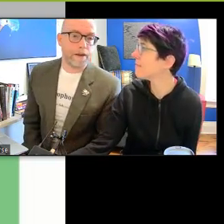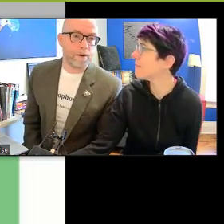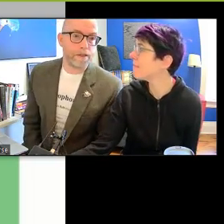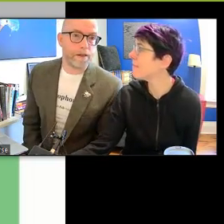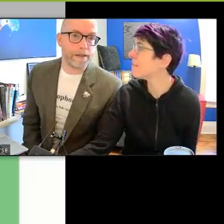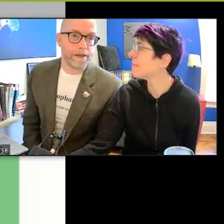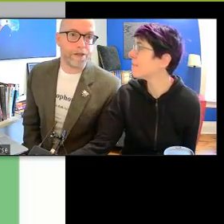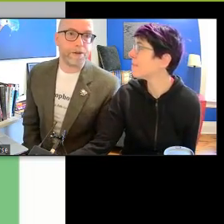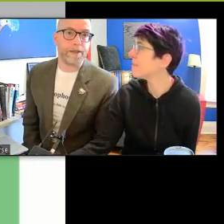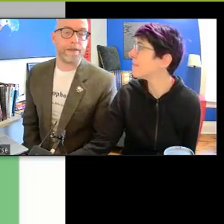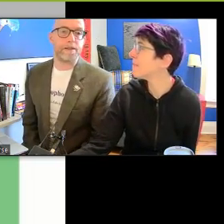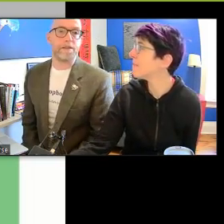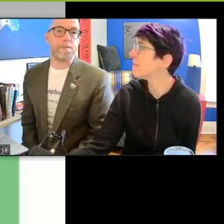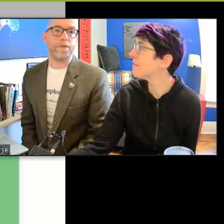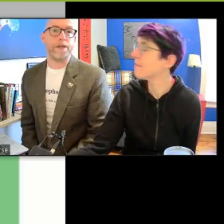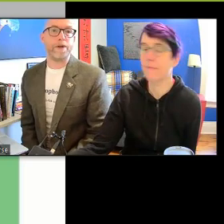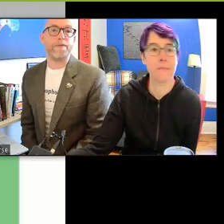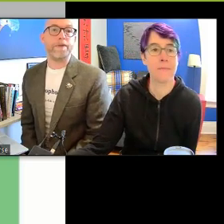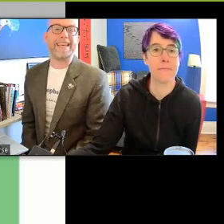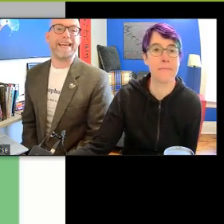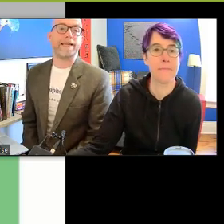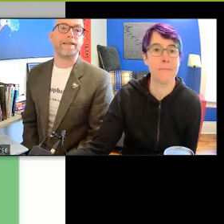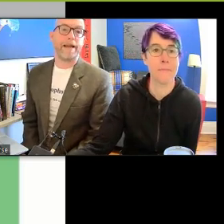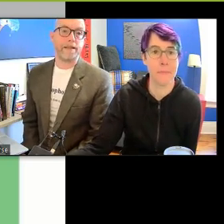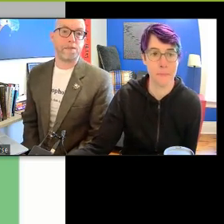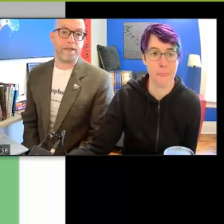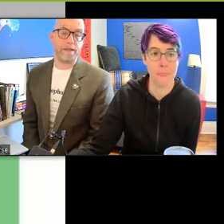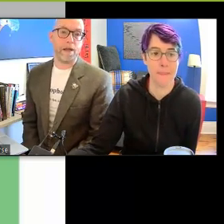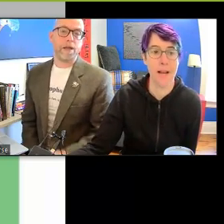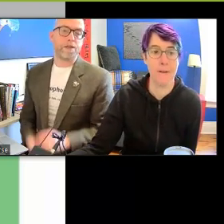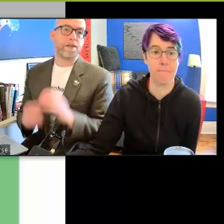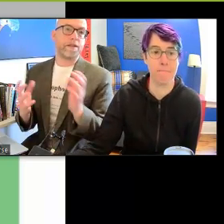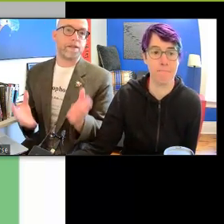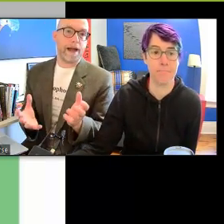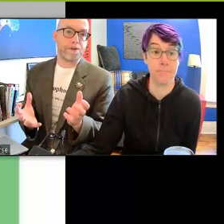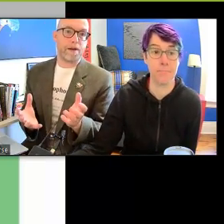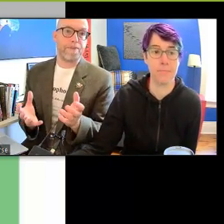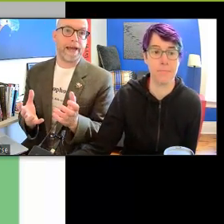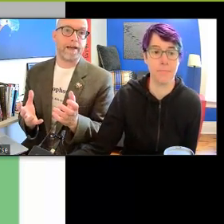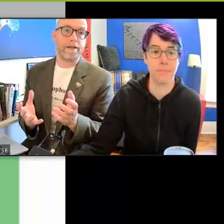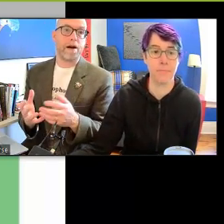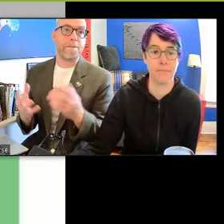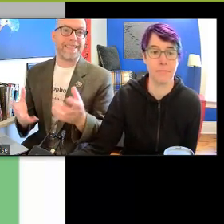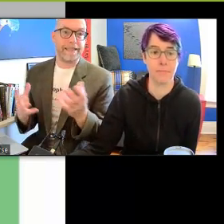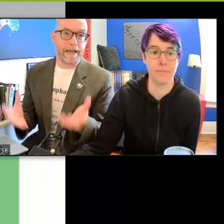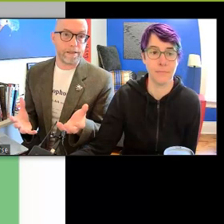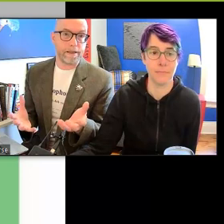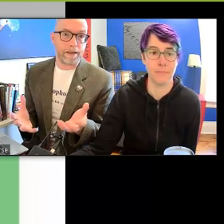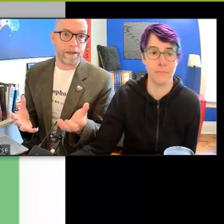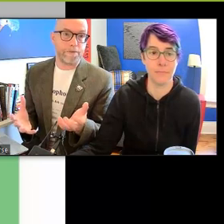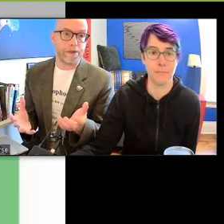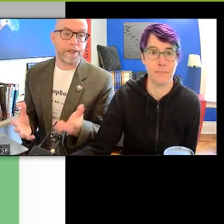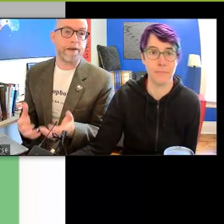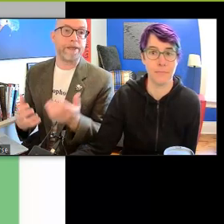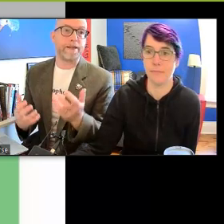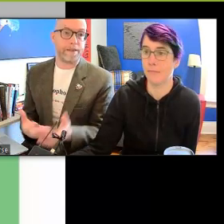thing that I want to call attention to is that this is a simplified tree of even the extant species. So this is a snapshot and our best guess at